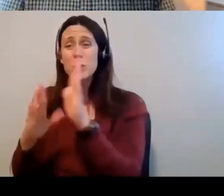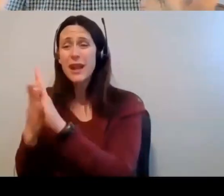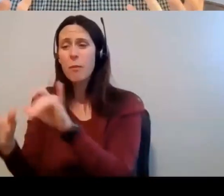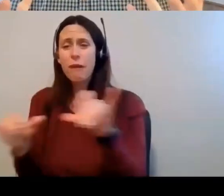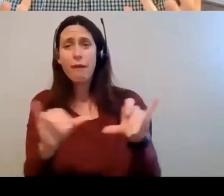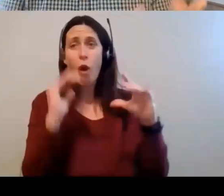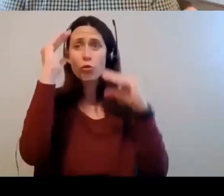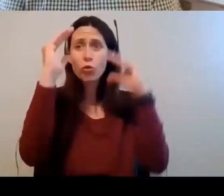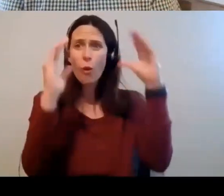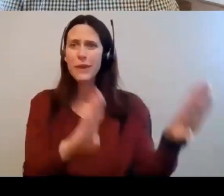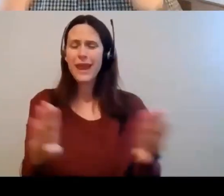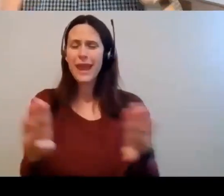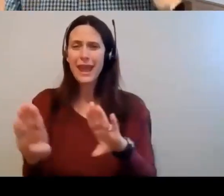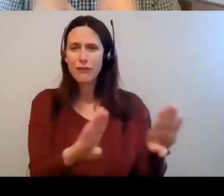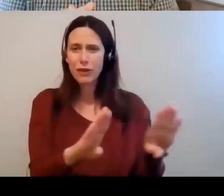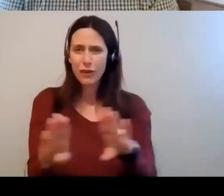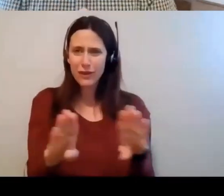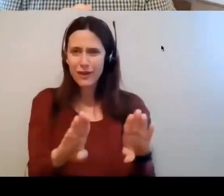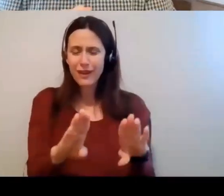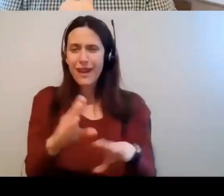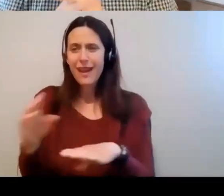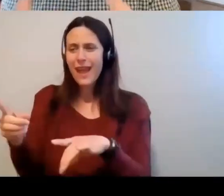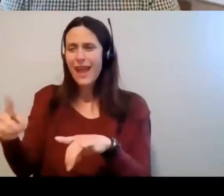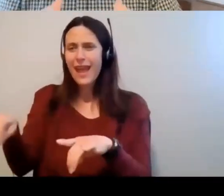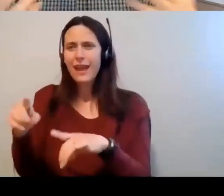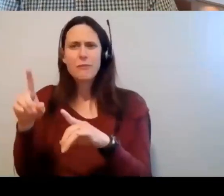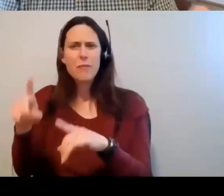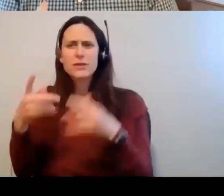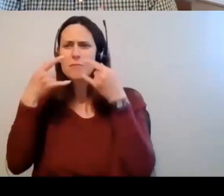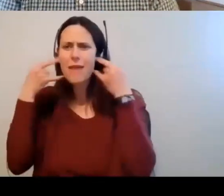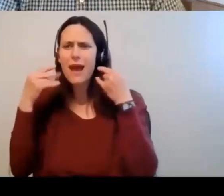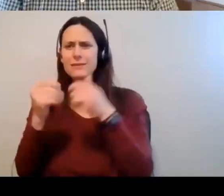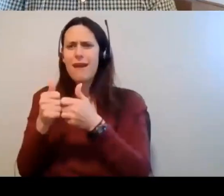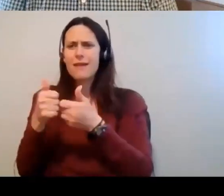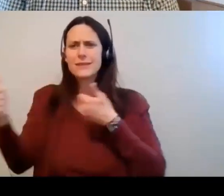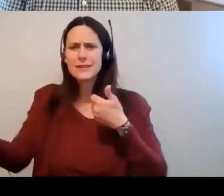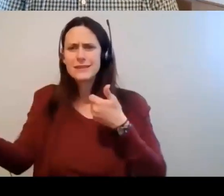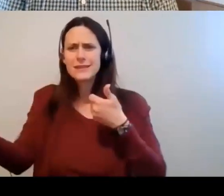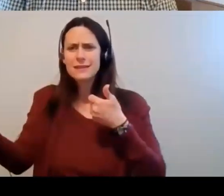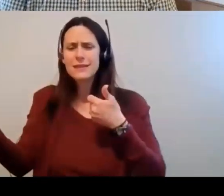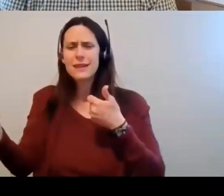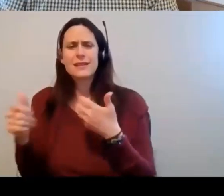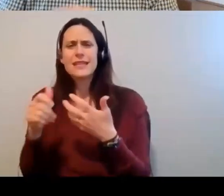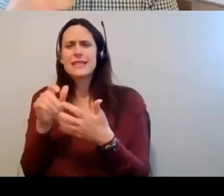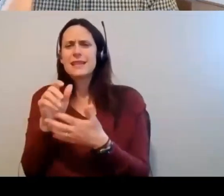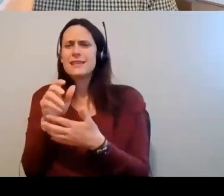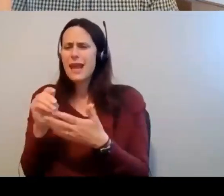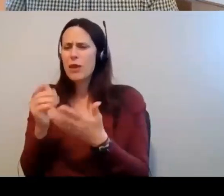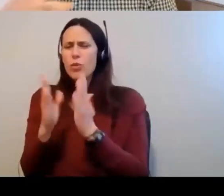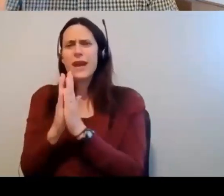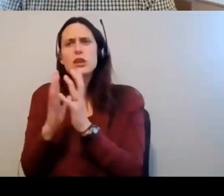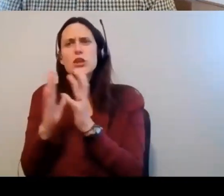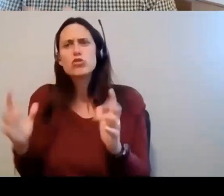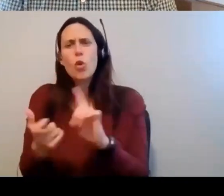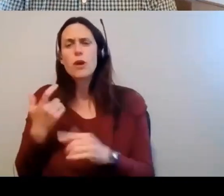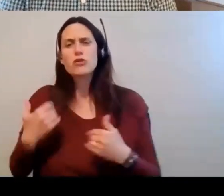of their ability to apply a mask and distancing and all of that. We're asking a lot of these young people. And so that is